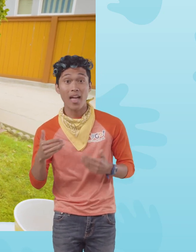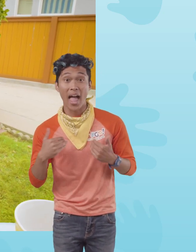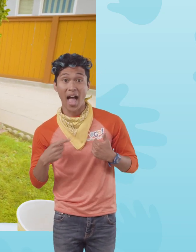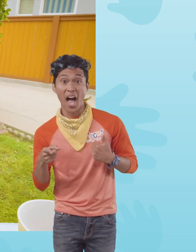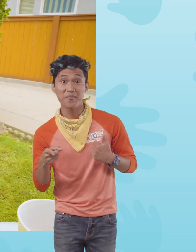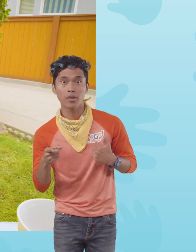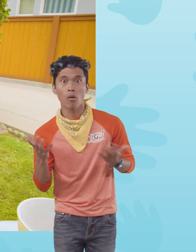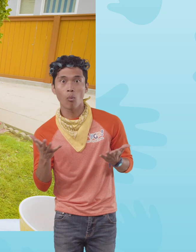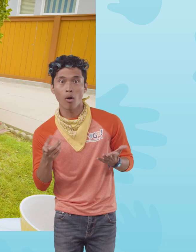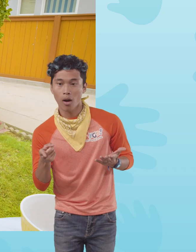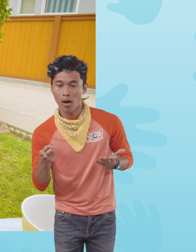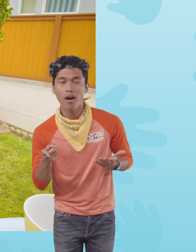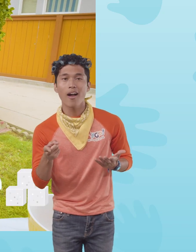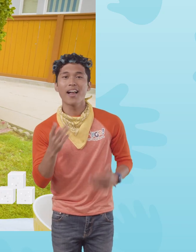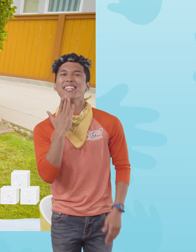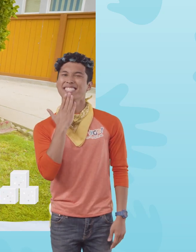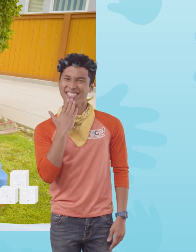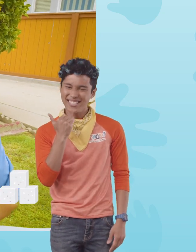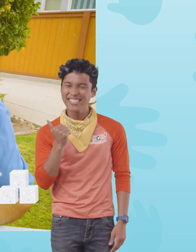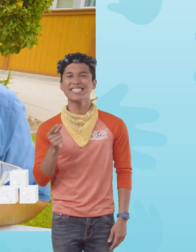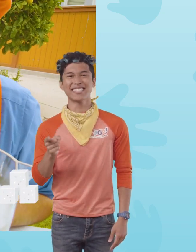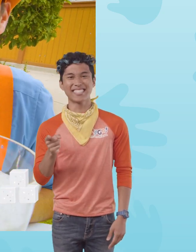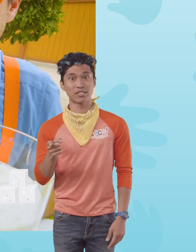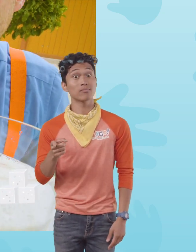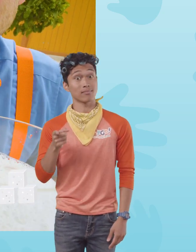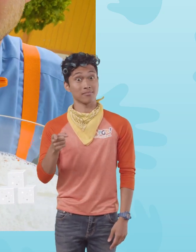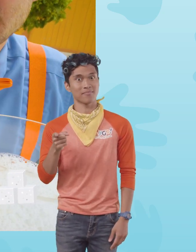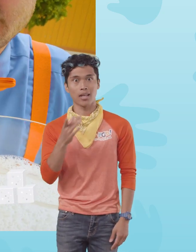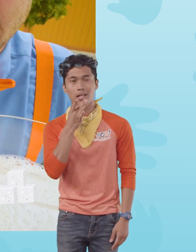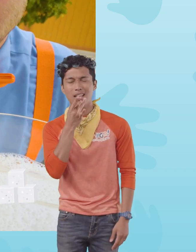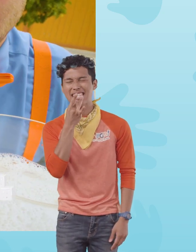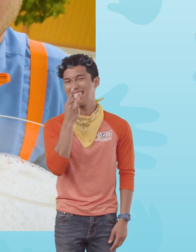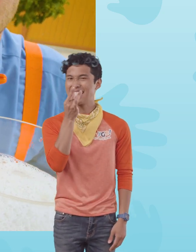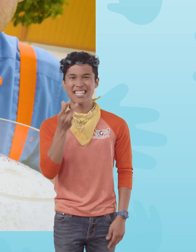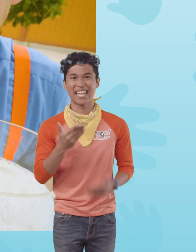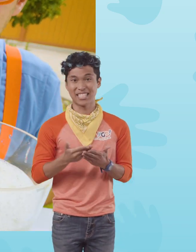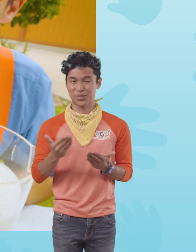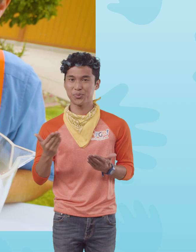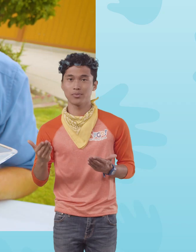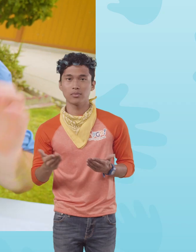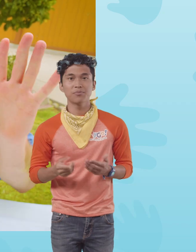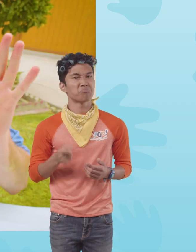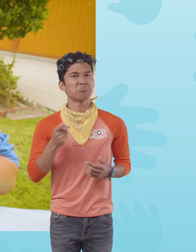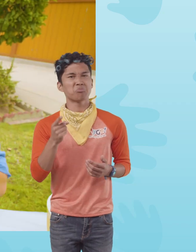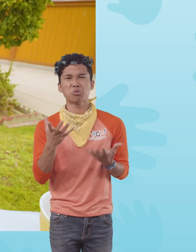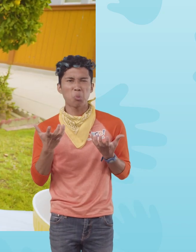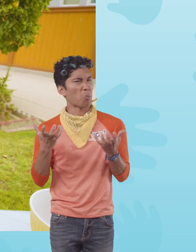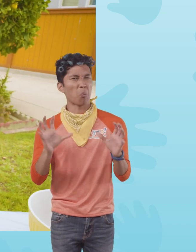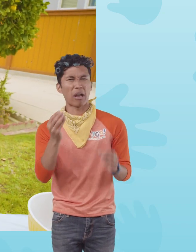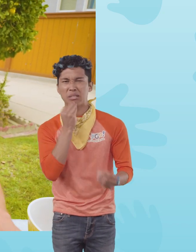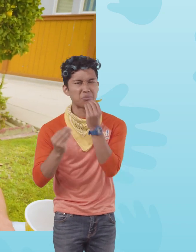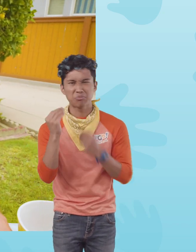here is sugar. Yeah. That's a really tasty ingredient. You don't want to eat too much sugar